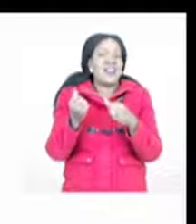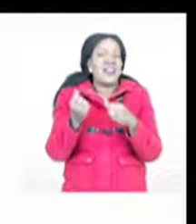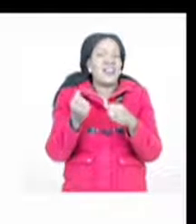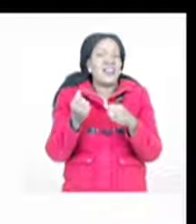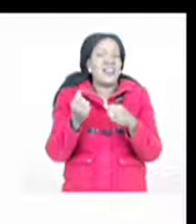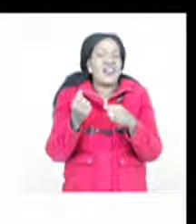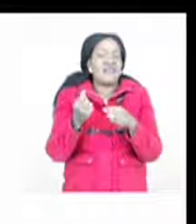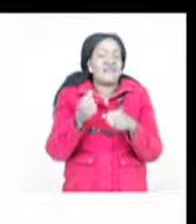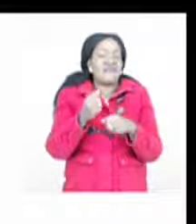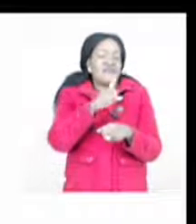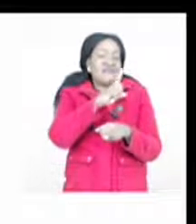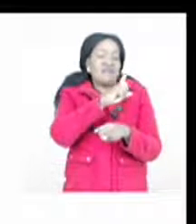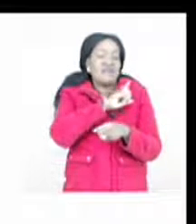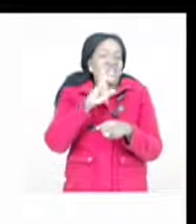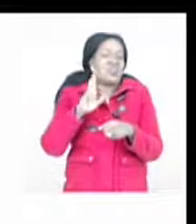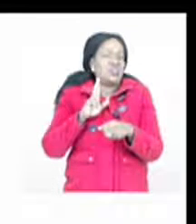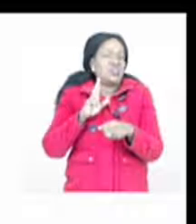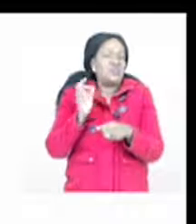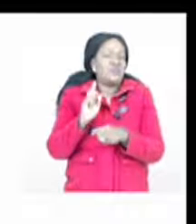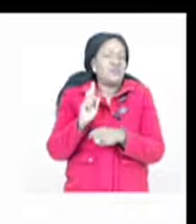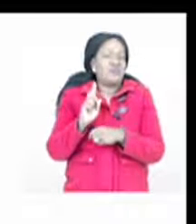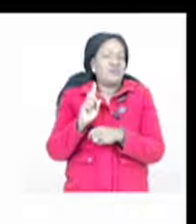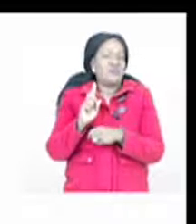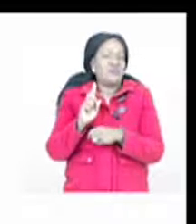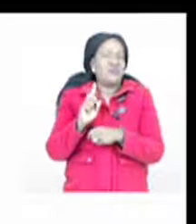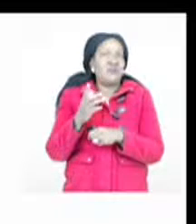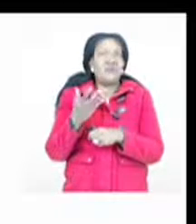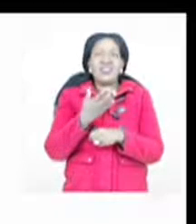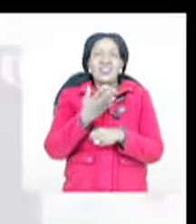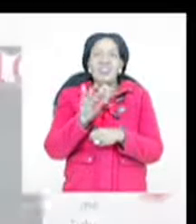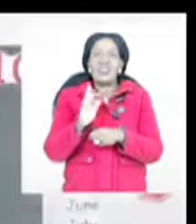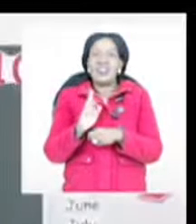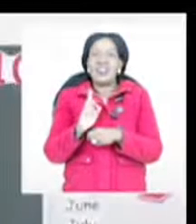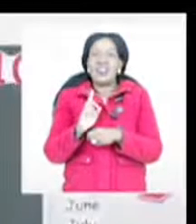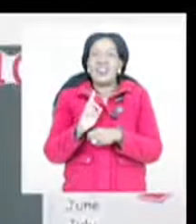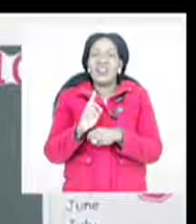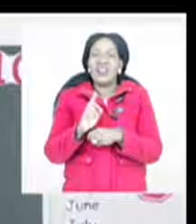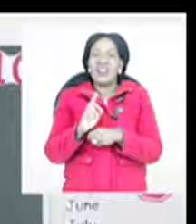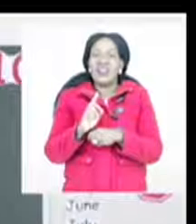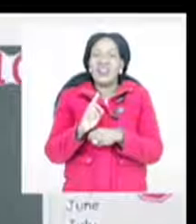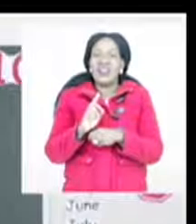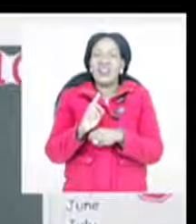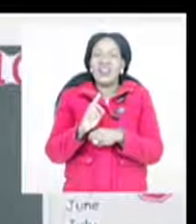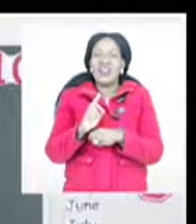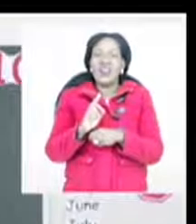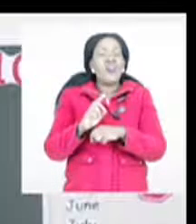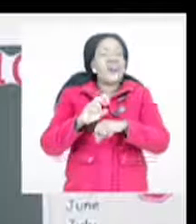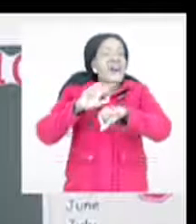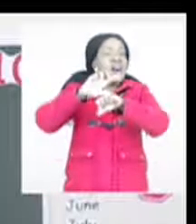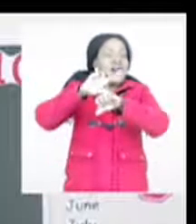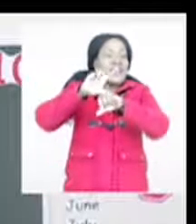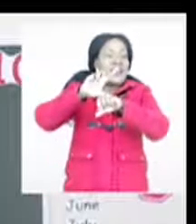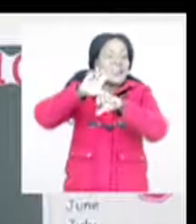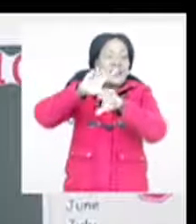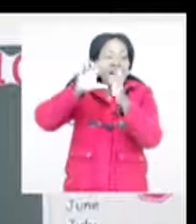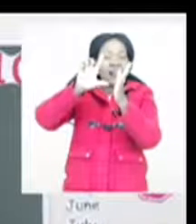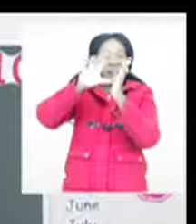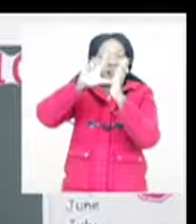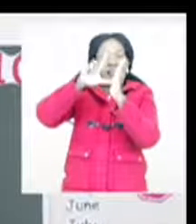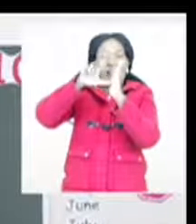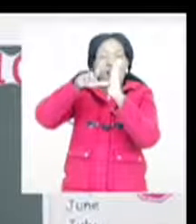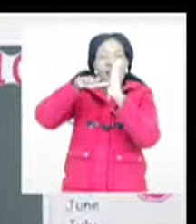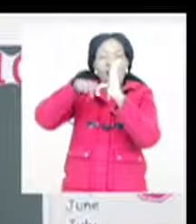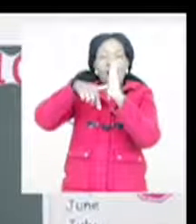12? If you look around, you might find it. I think a clock. A clock also has